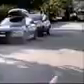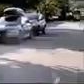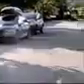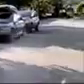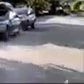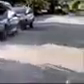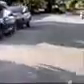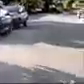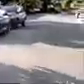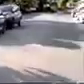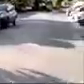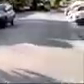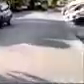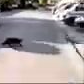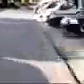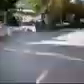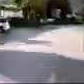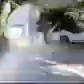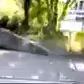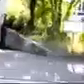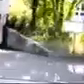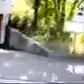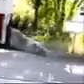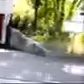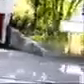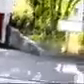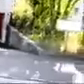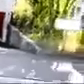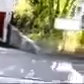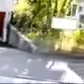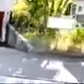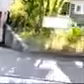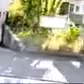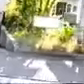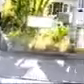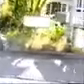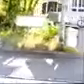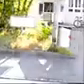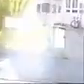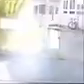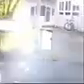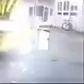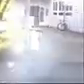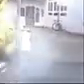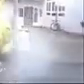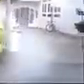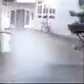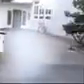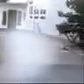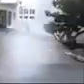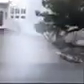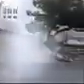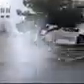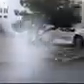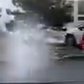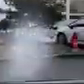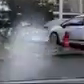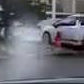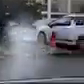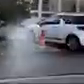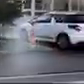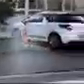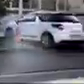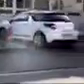Reverend when you come to Switzerland you are coming back with rollers watch in Jesus name this is where the rollers watch are so this is our